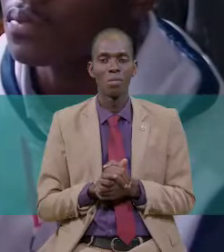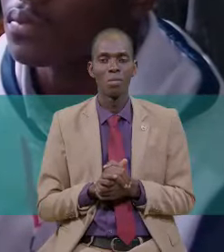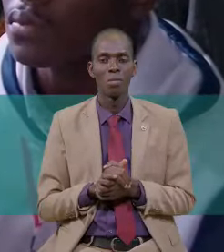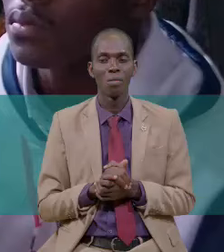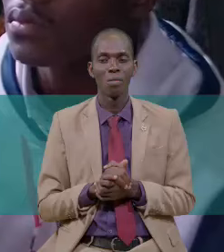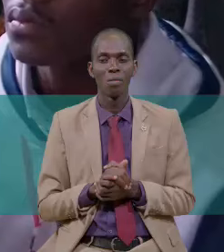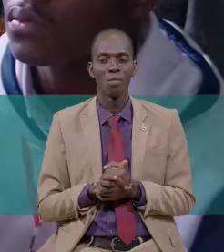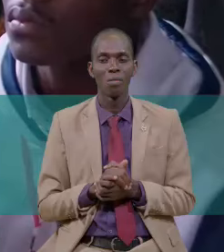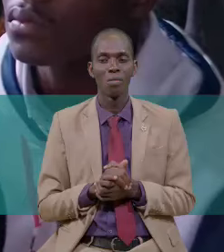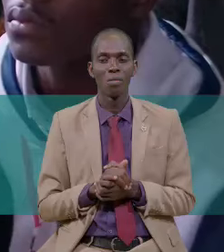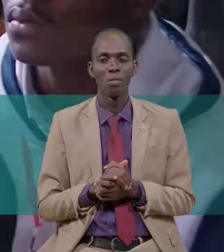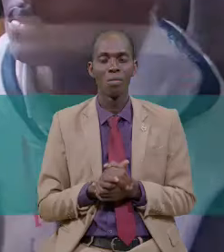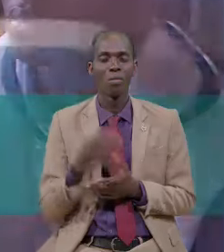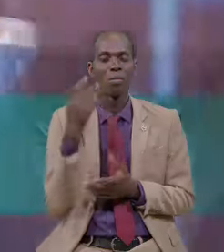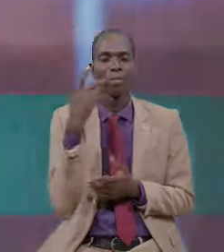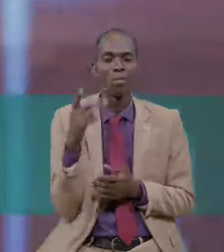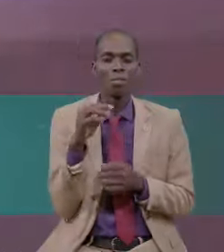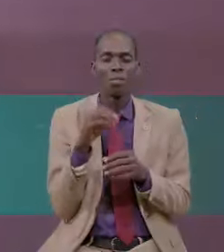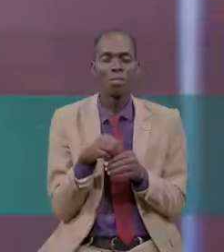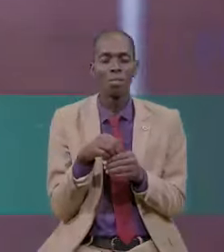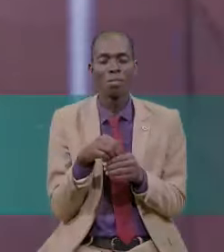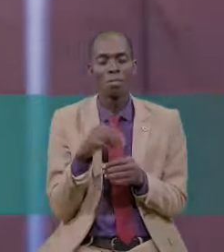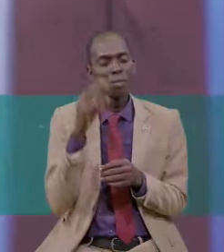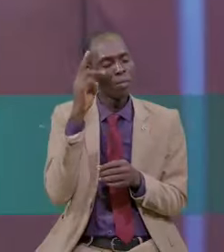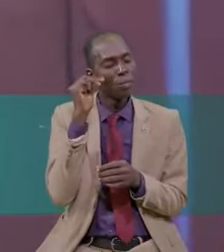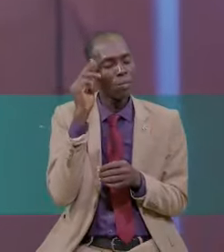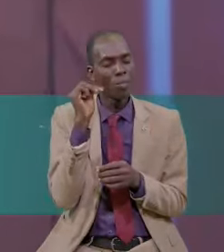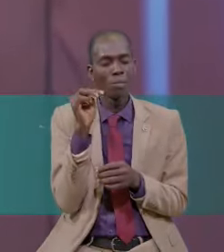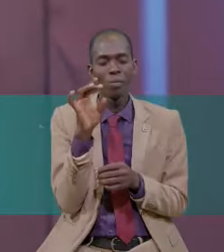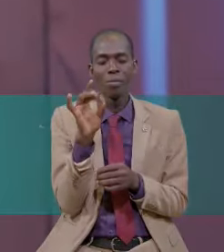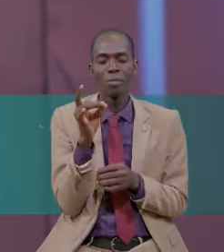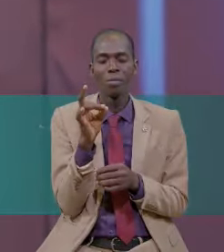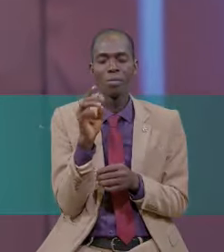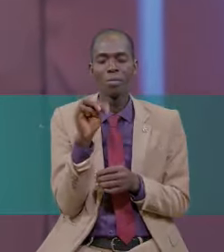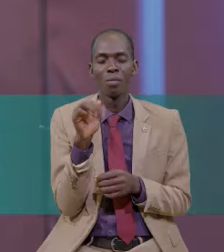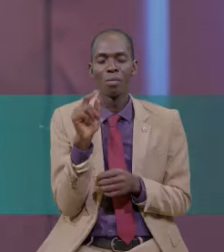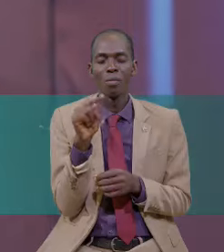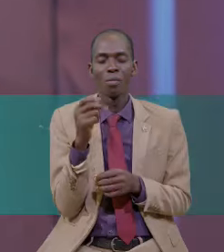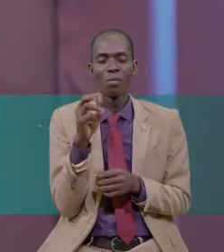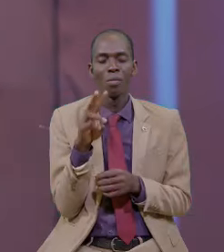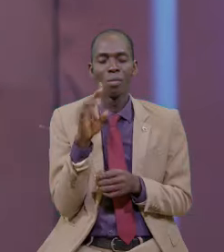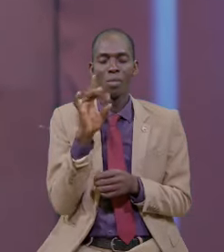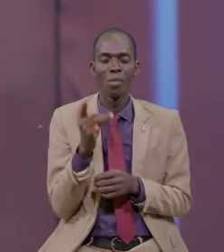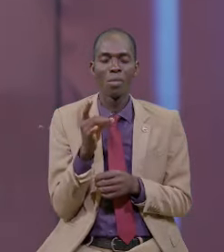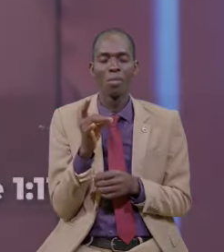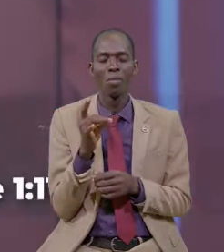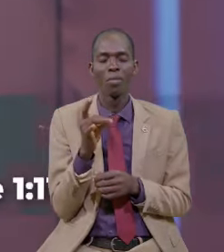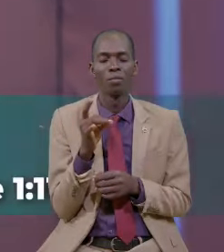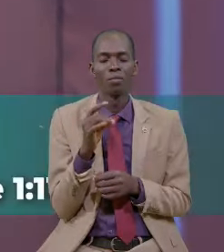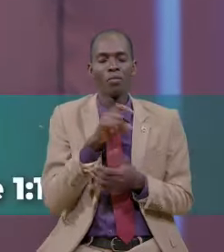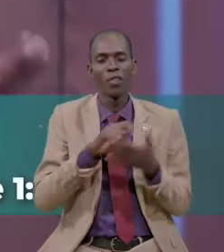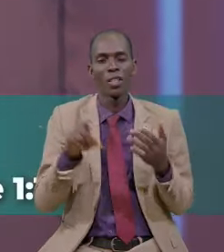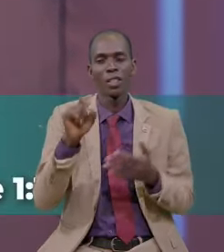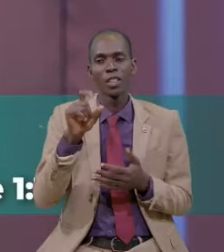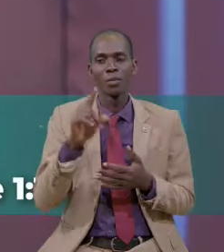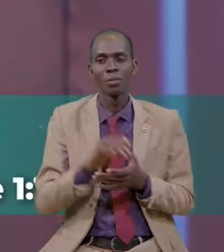We're looking at Matthew chapter 8. These are the words of Jesus, and we're reading from verse 11. He said,